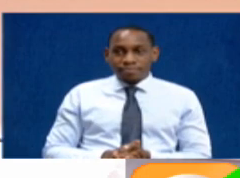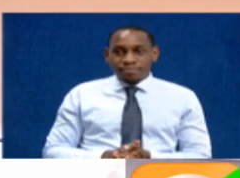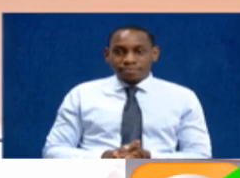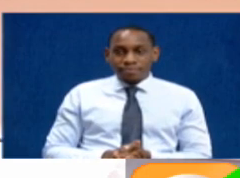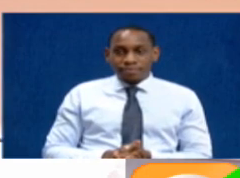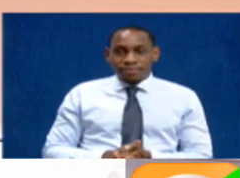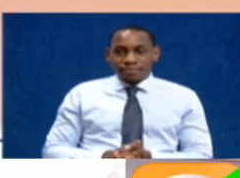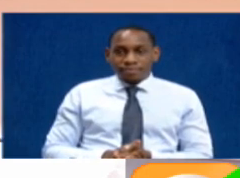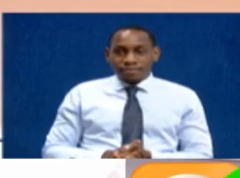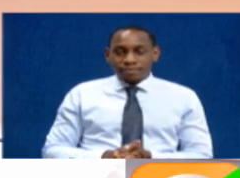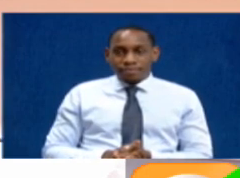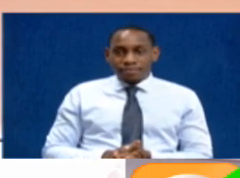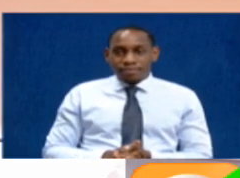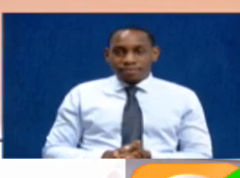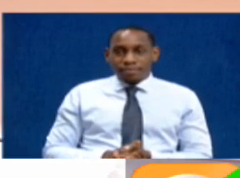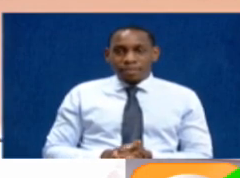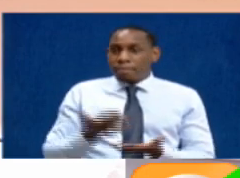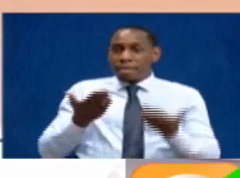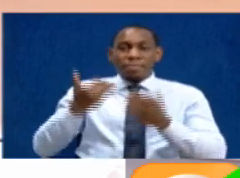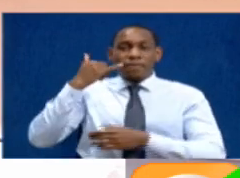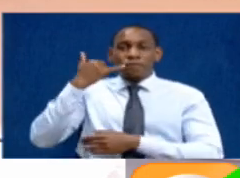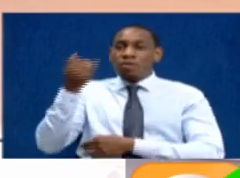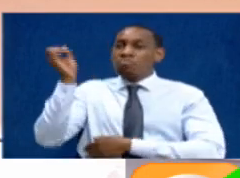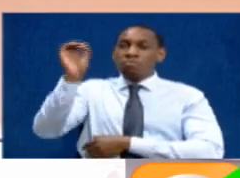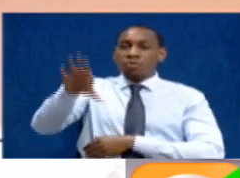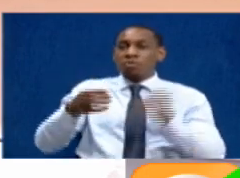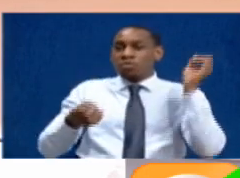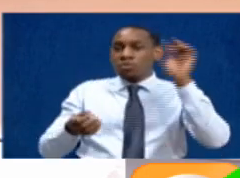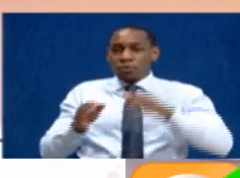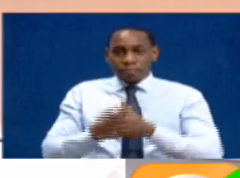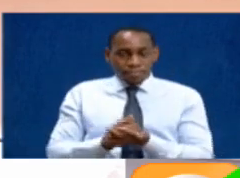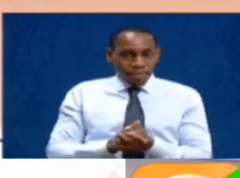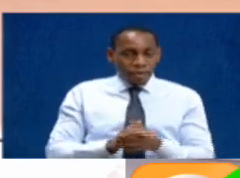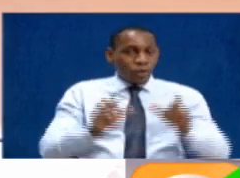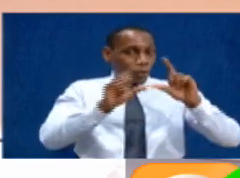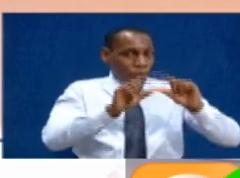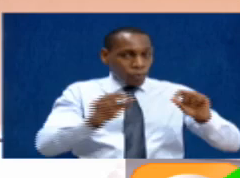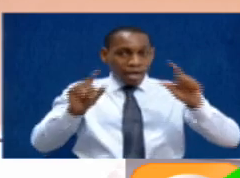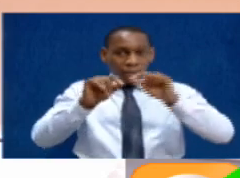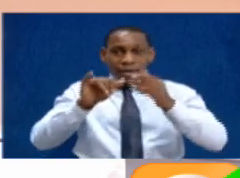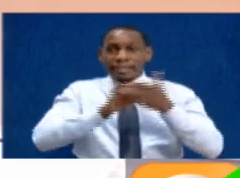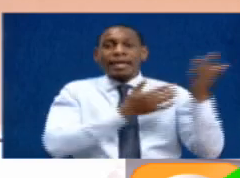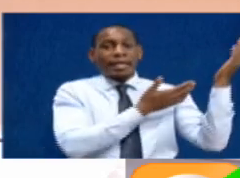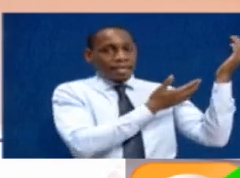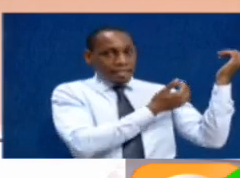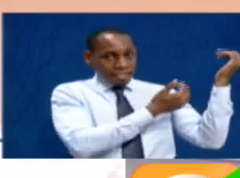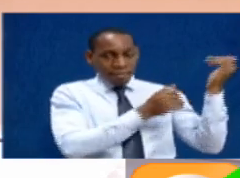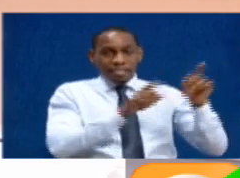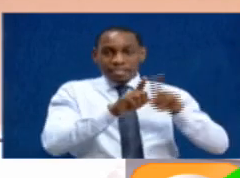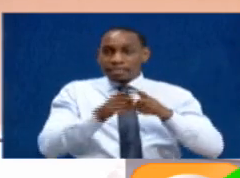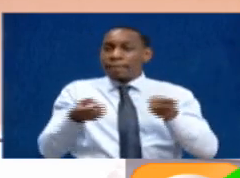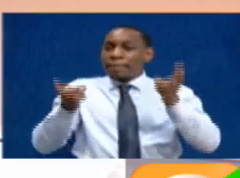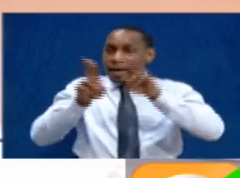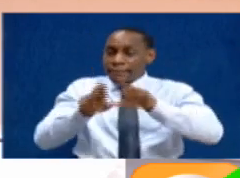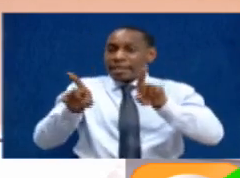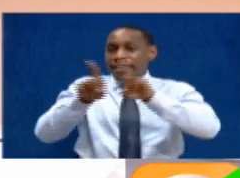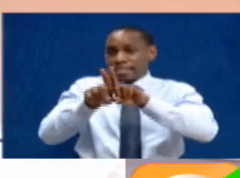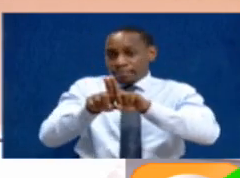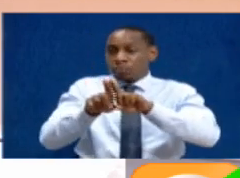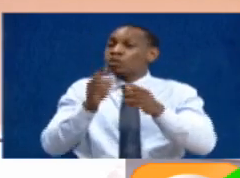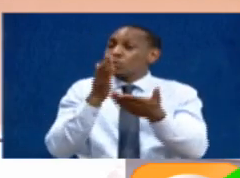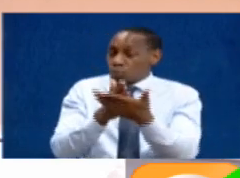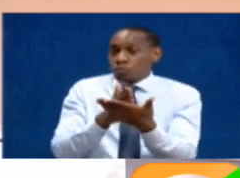Granmula. Or throw telephones. Let's face it. A lot of what he has predicted has come to pass. Let's face that,